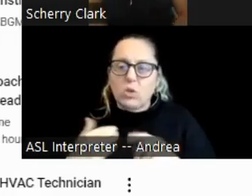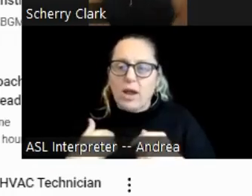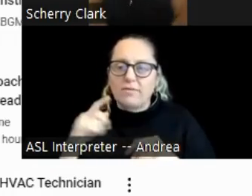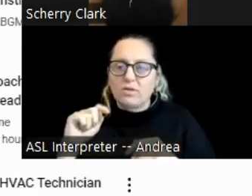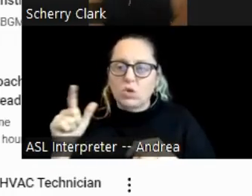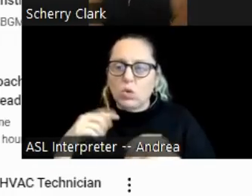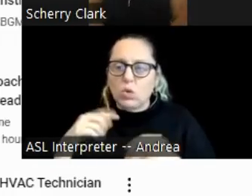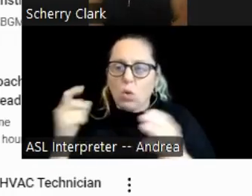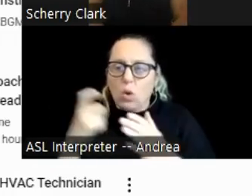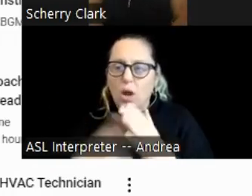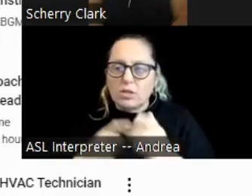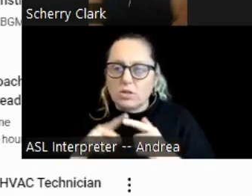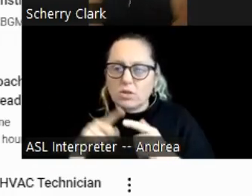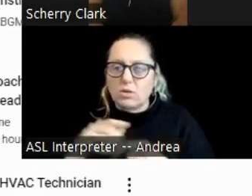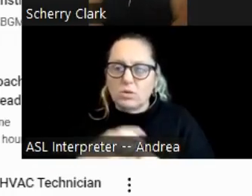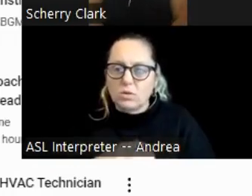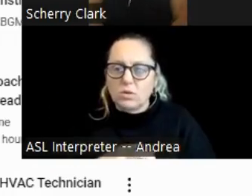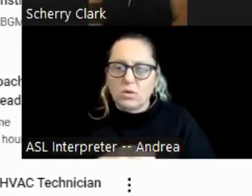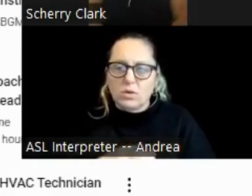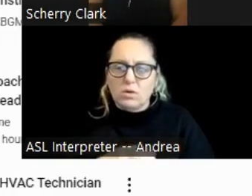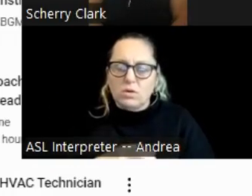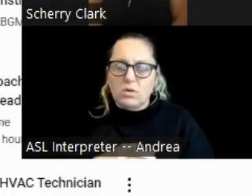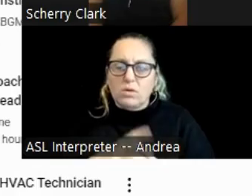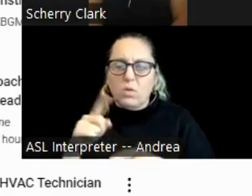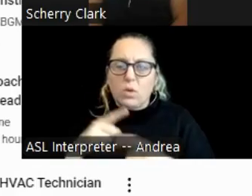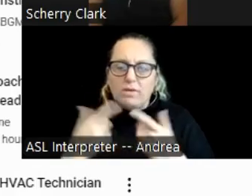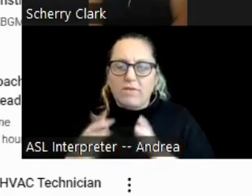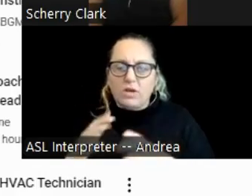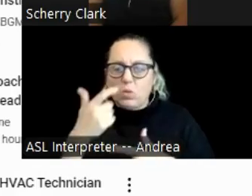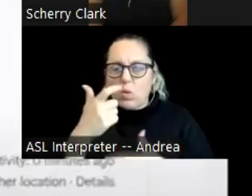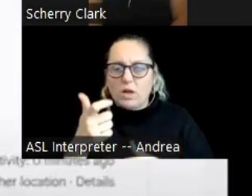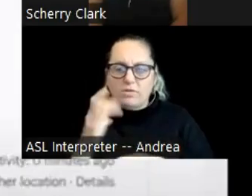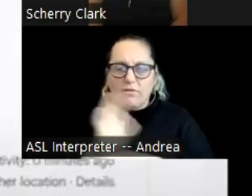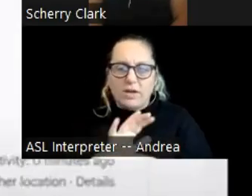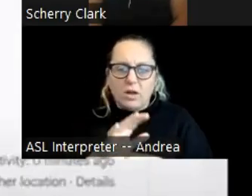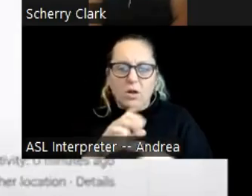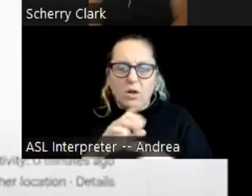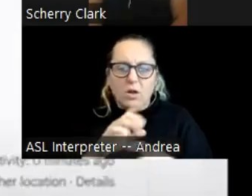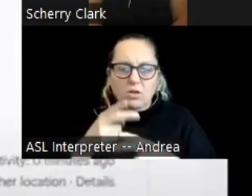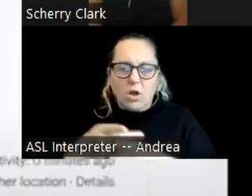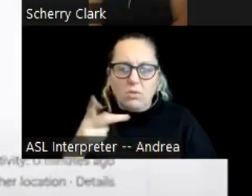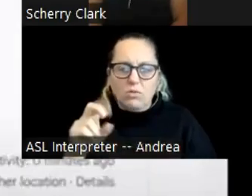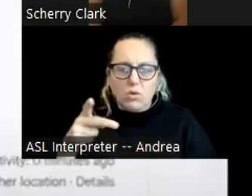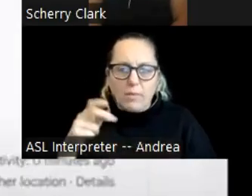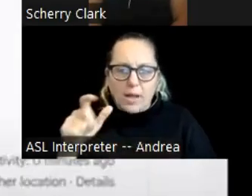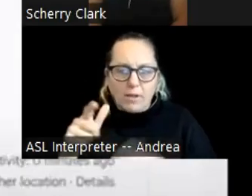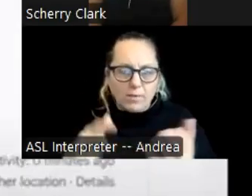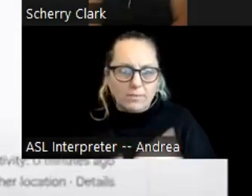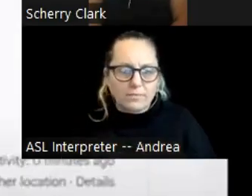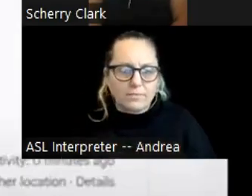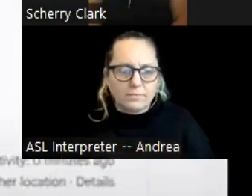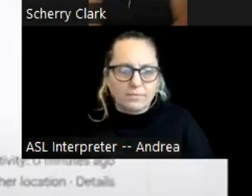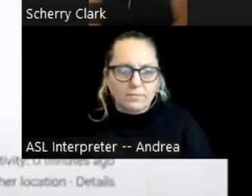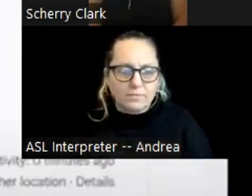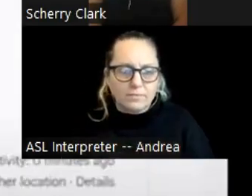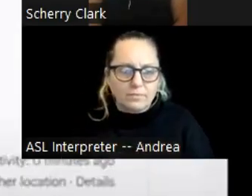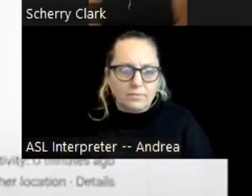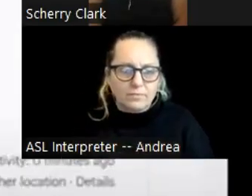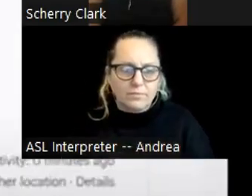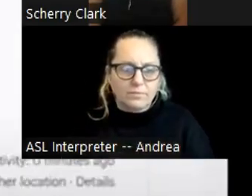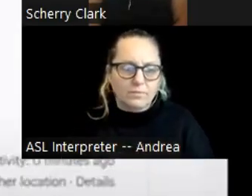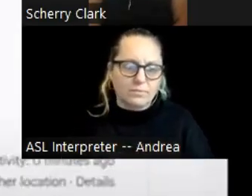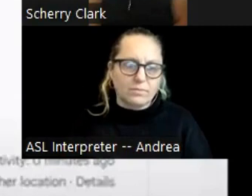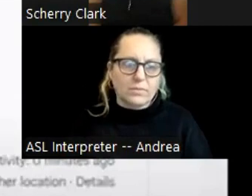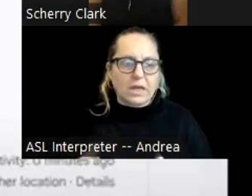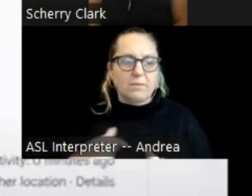cost to you right when we're done watching this video. So watch this with me. It's called Propel. Let me show you our new Propel email etiquette tool.